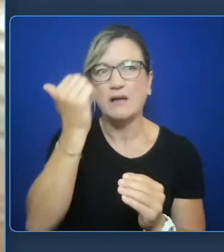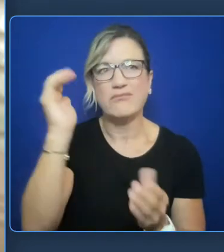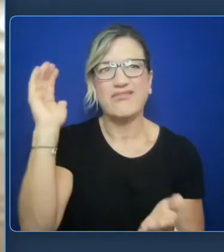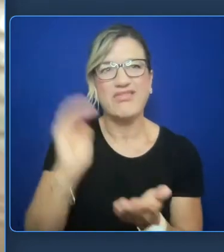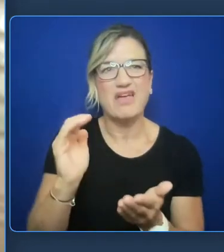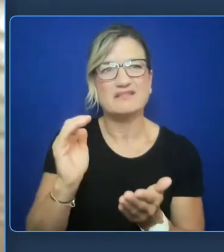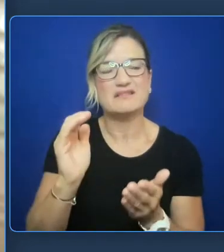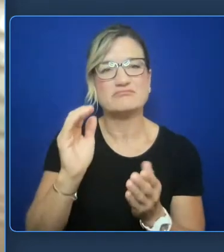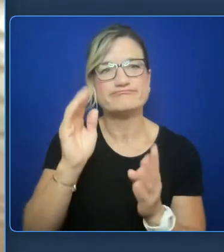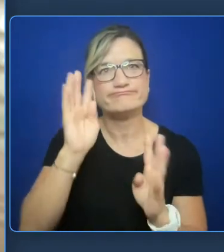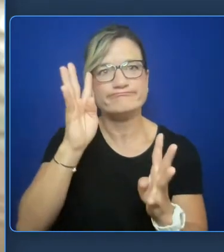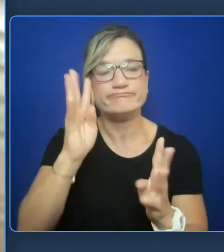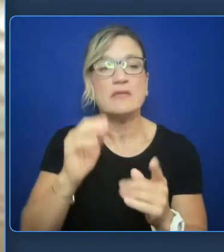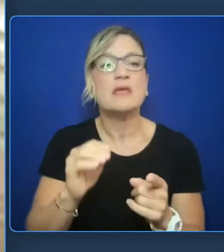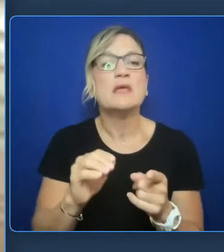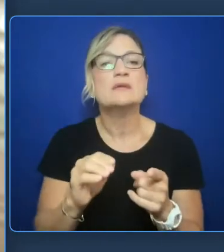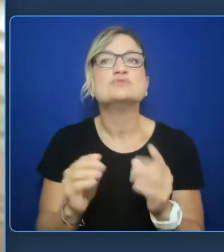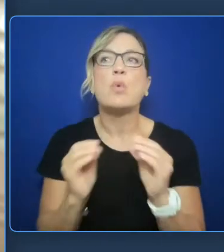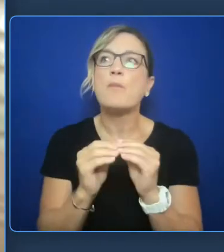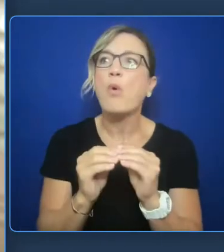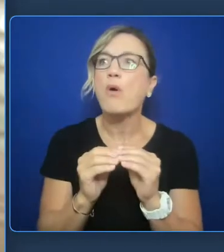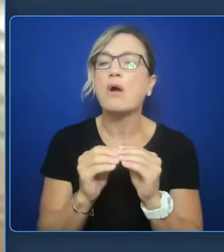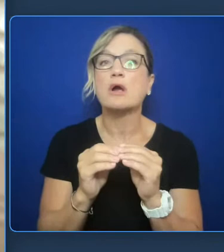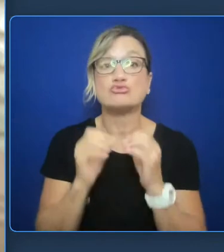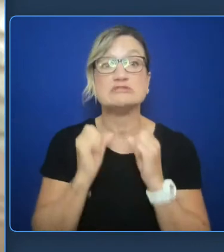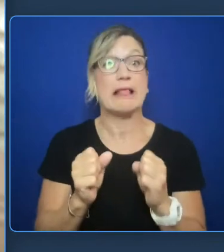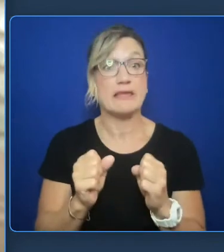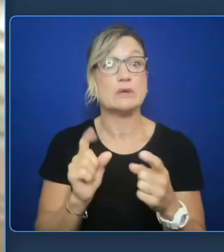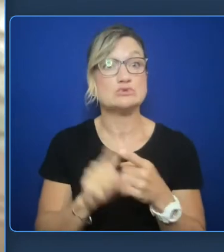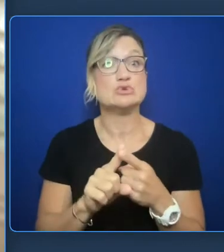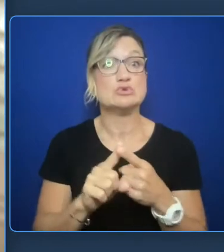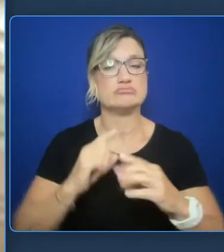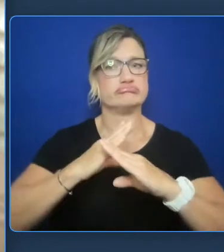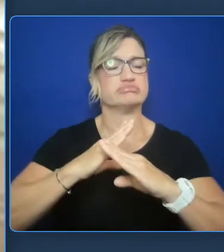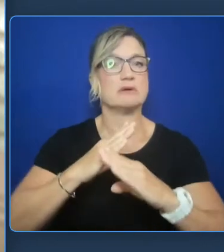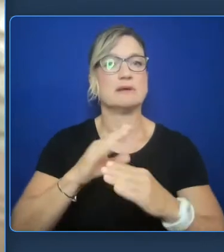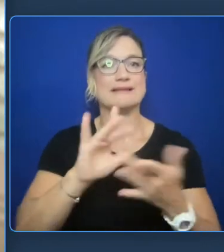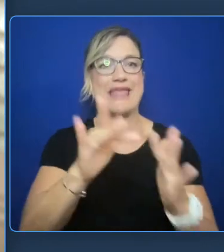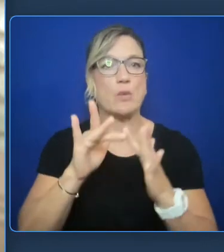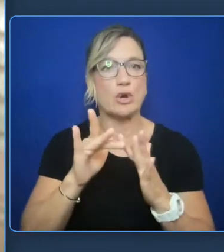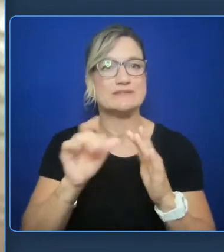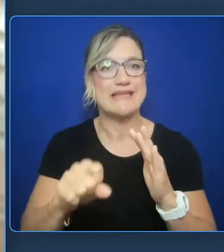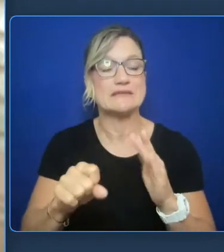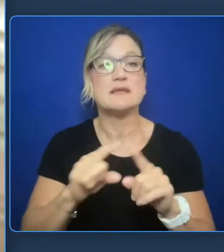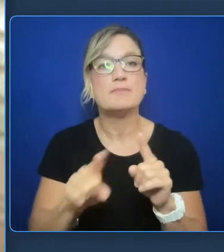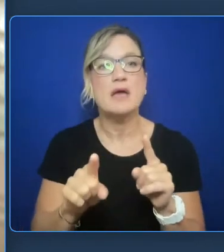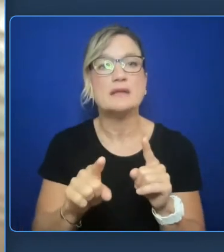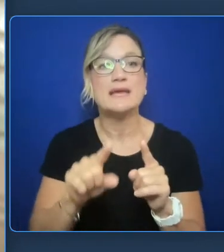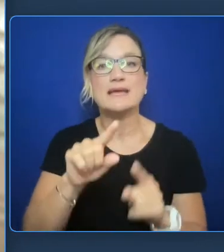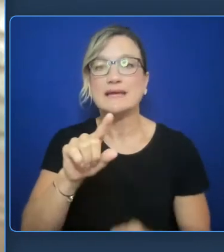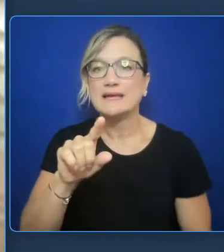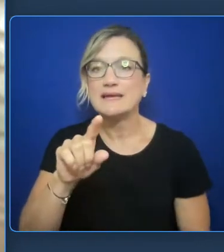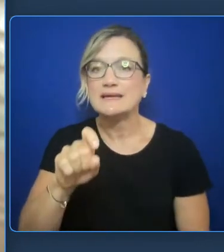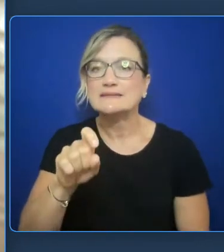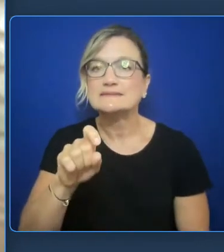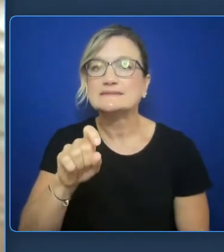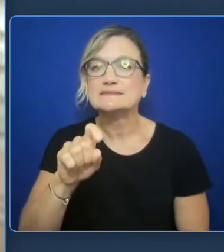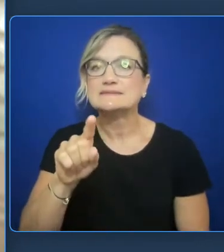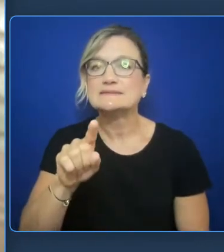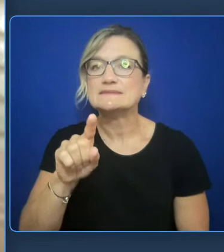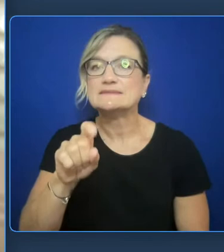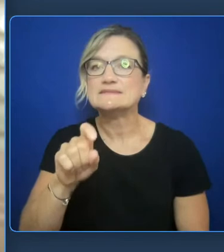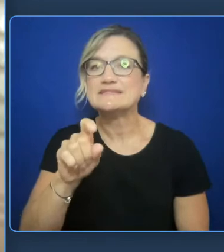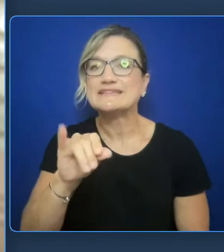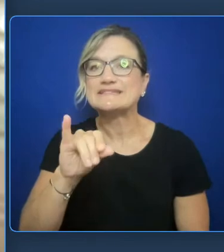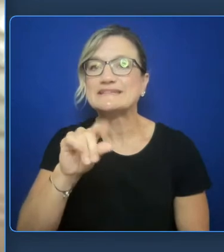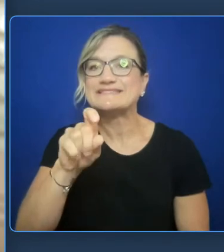and that makes it in some cases more resilient to networks. And so now what Zixi and SRT are